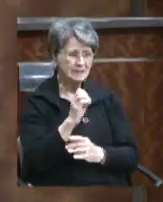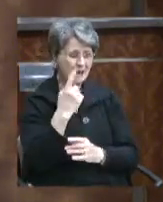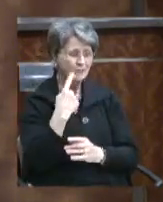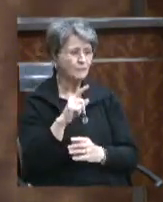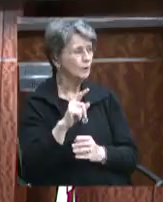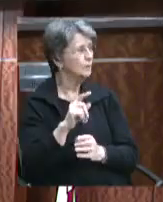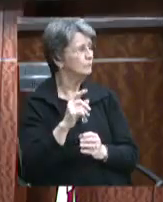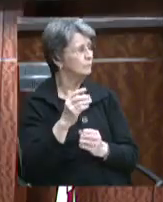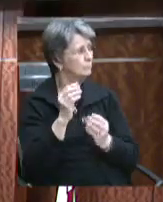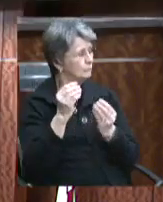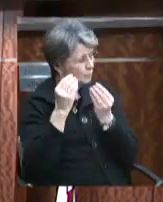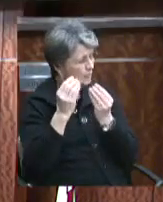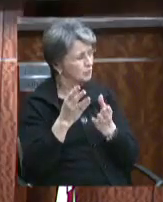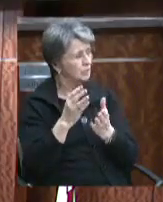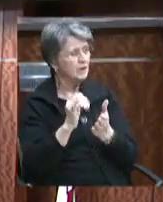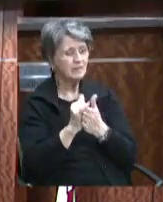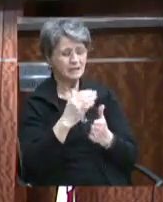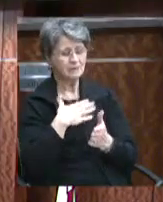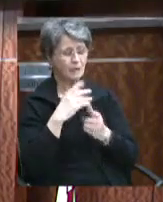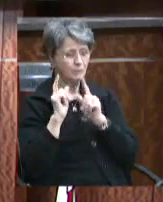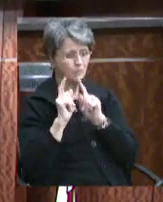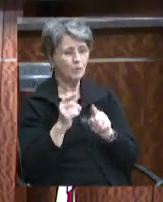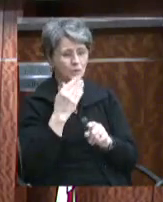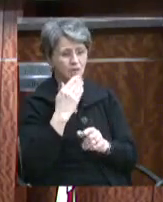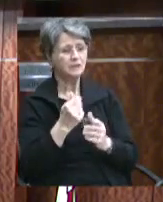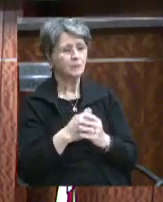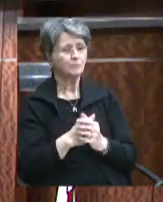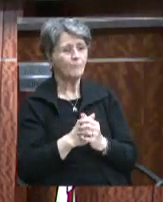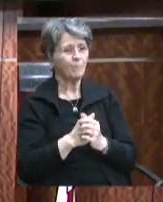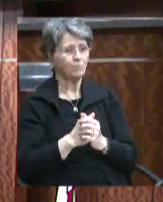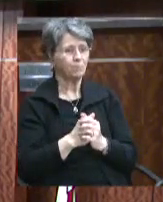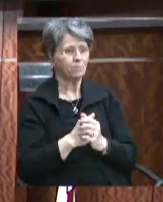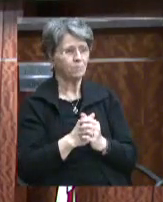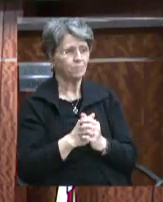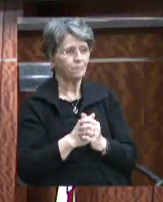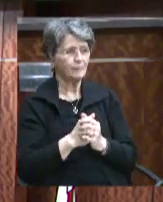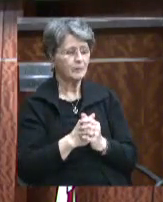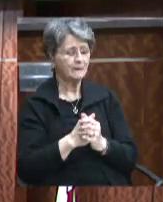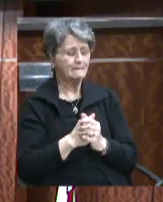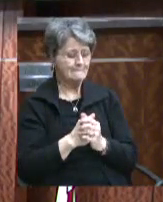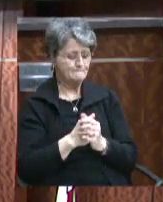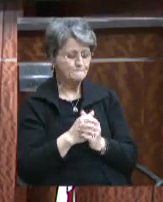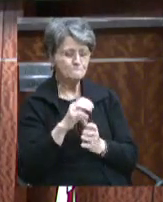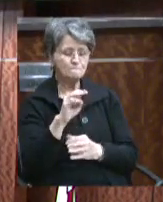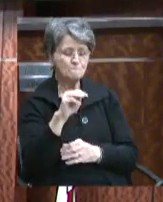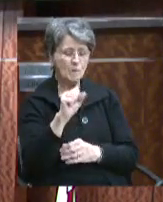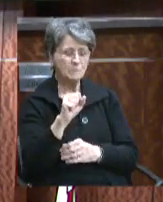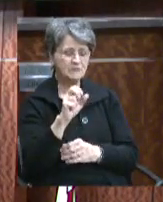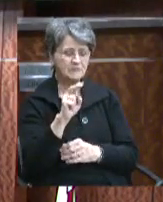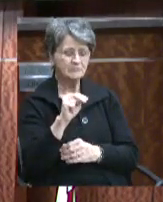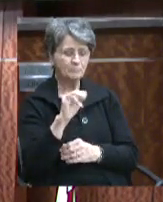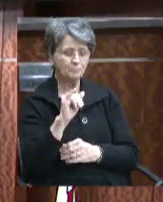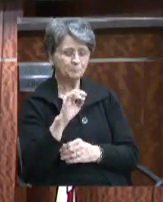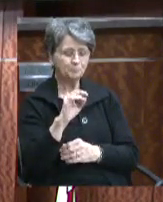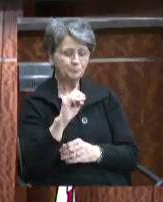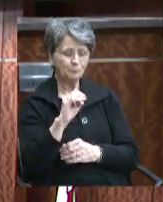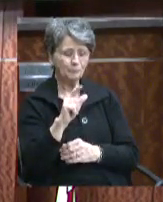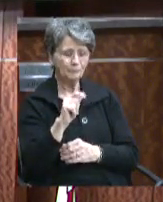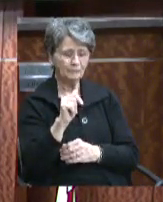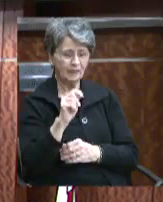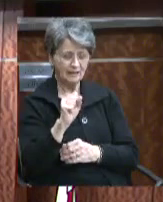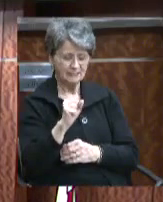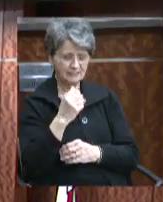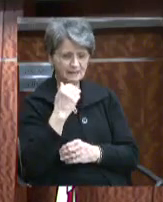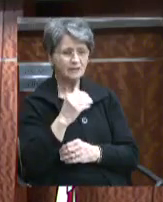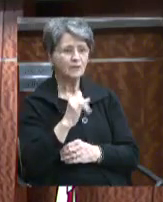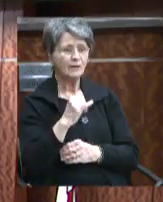on it. That's my report, Mr. President. Thank you. Thank you, Mr. Smalls. Ms. Nicholas. Thank you. I'd